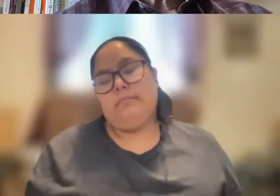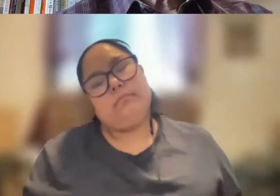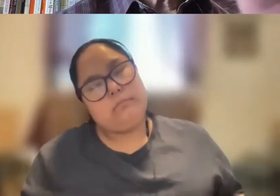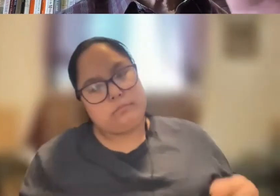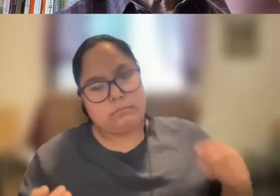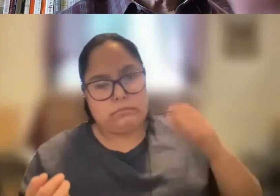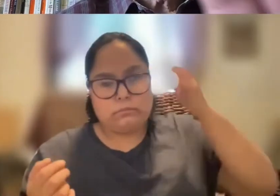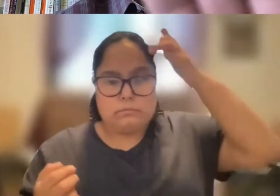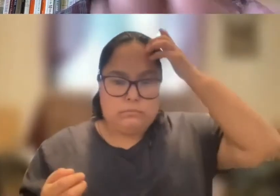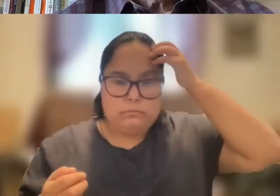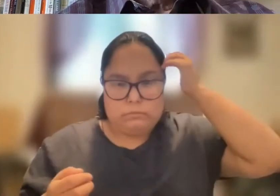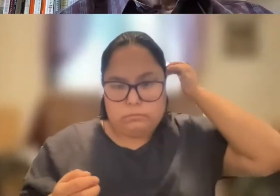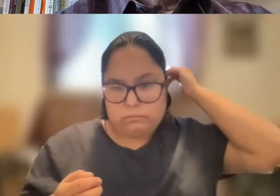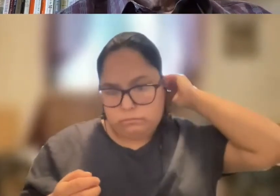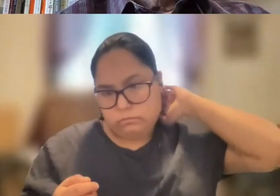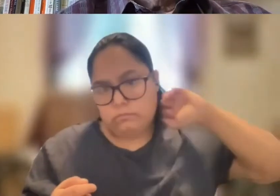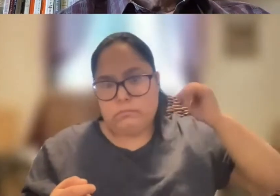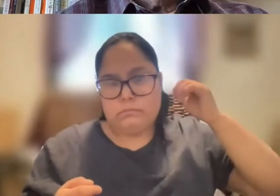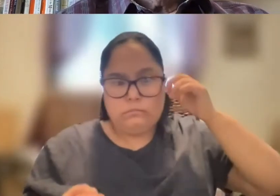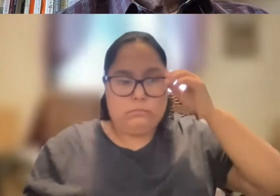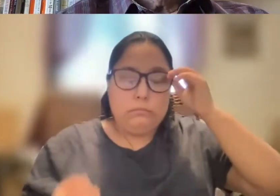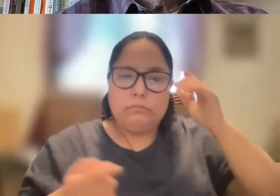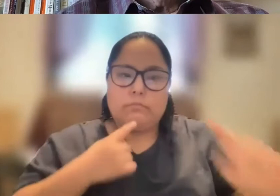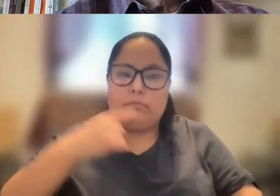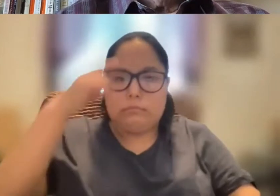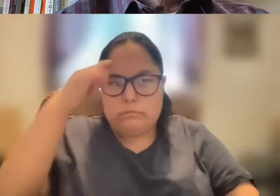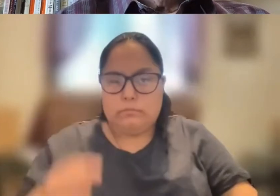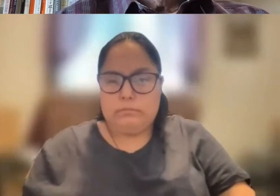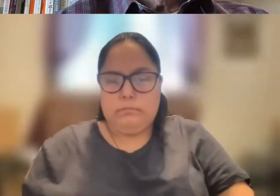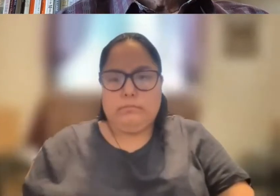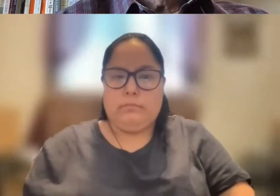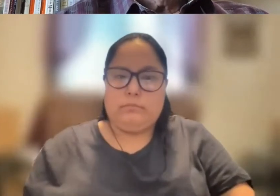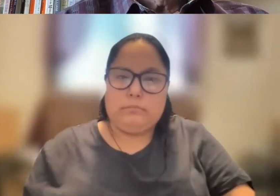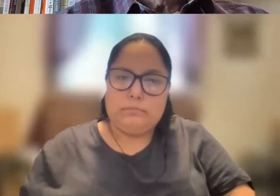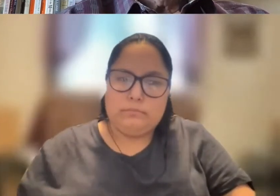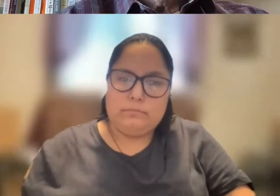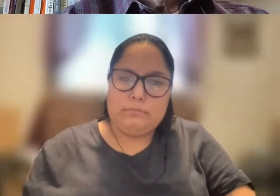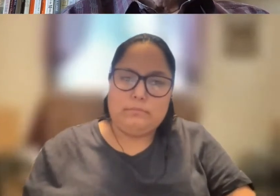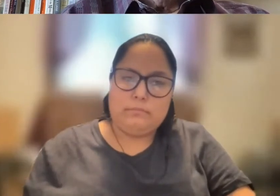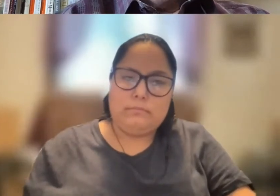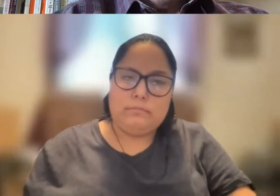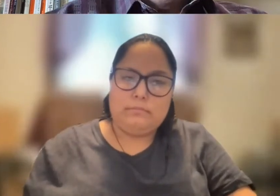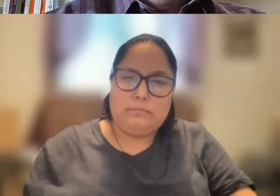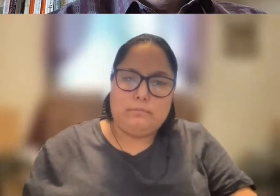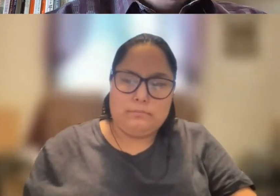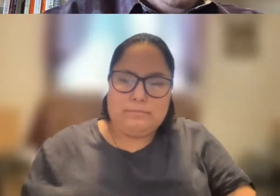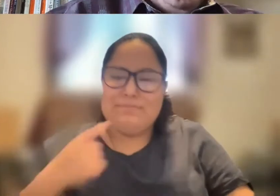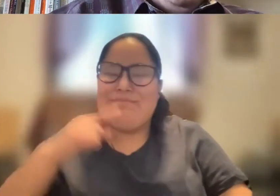Okay, if I think my partner just came downstairs, so if there's going to be a smart ass comment, it'll probably be